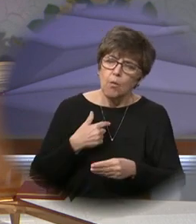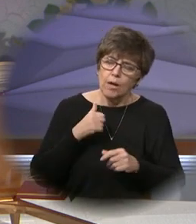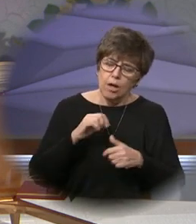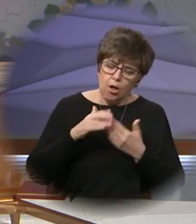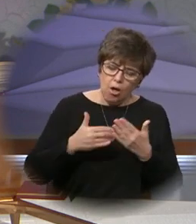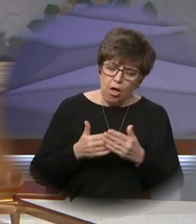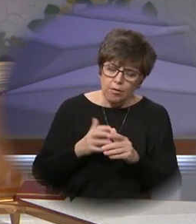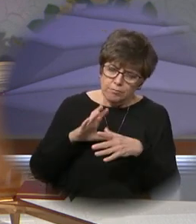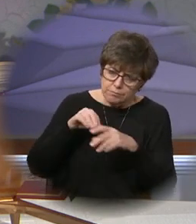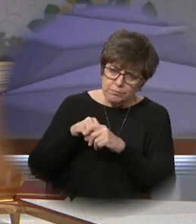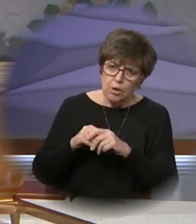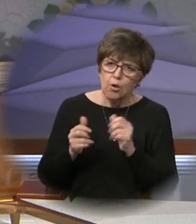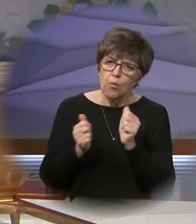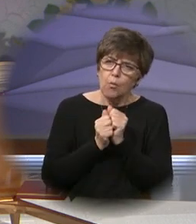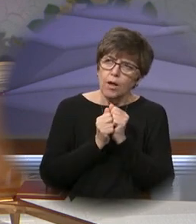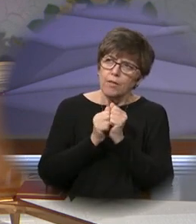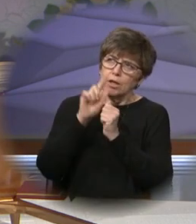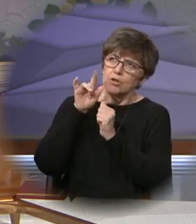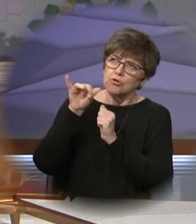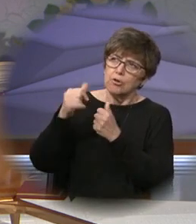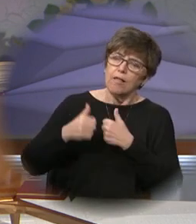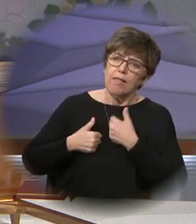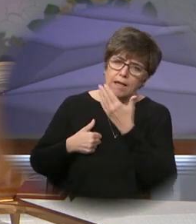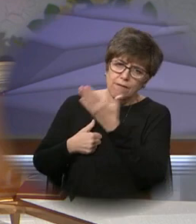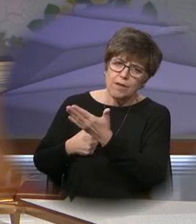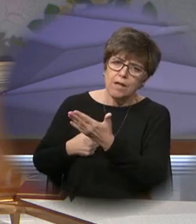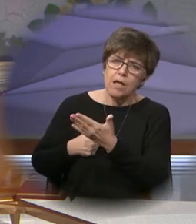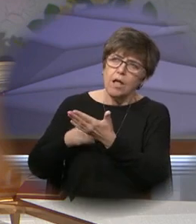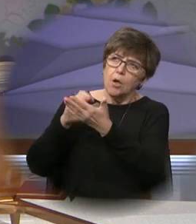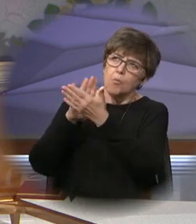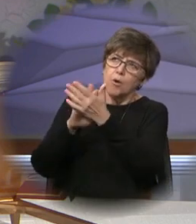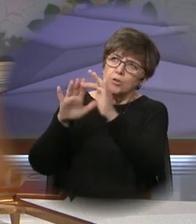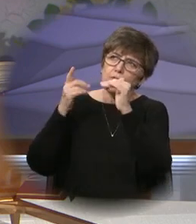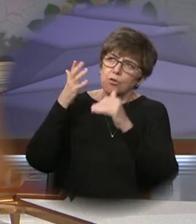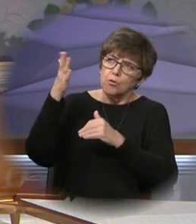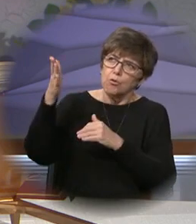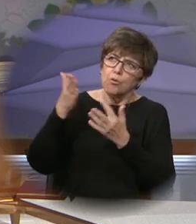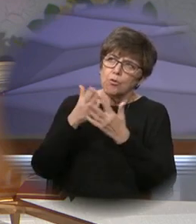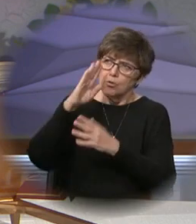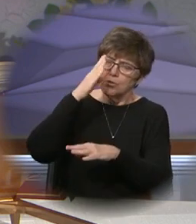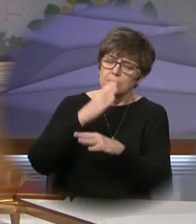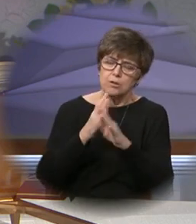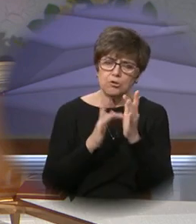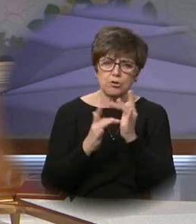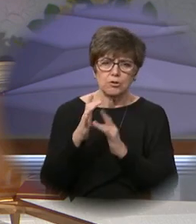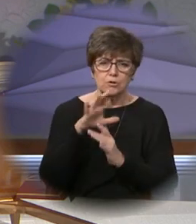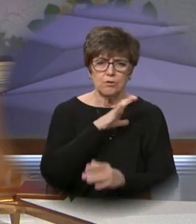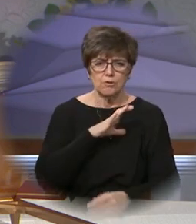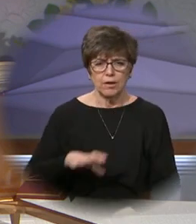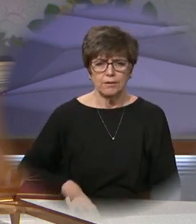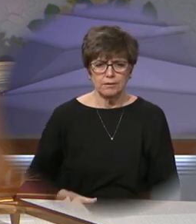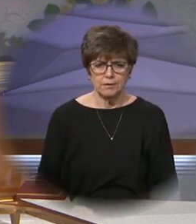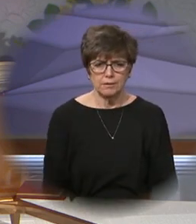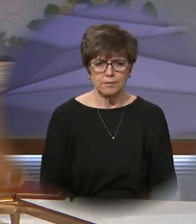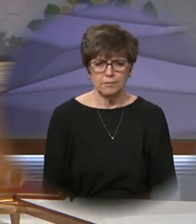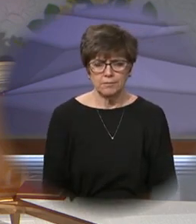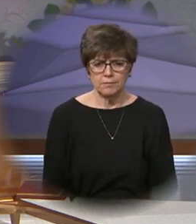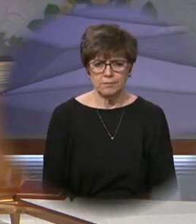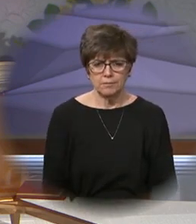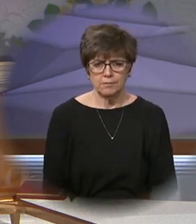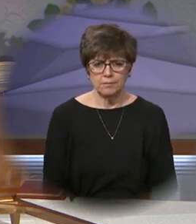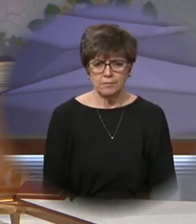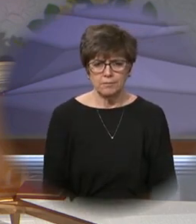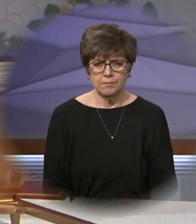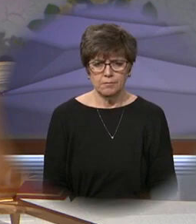may merit to be co-heirs to eternal life and may praise and glorify you through your Son, Jesus Christ.